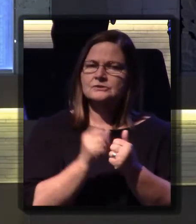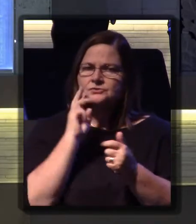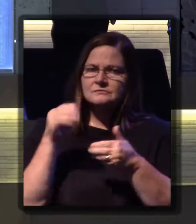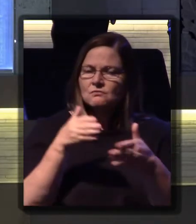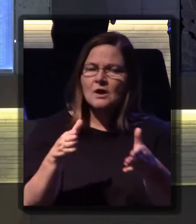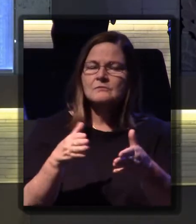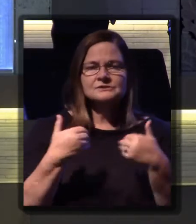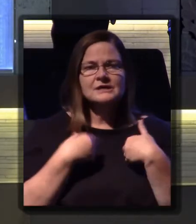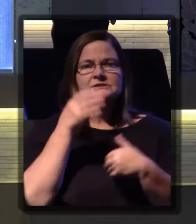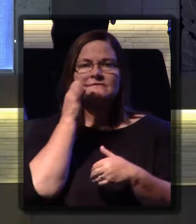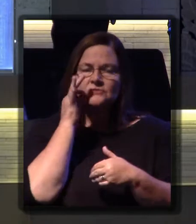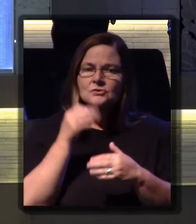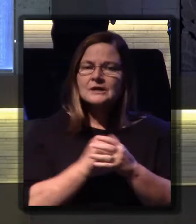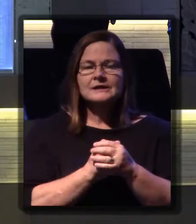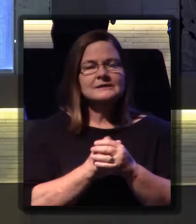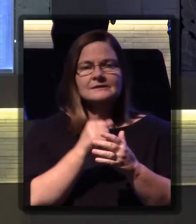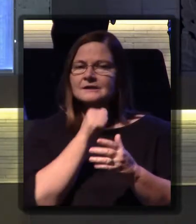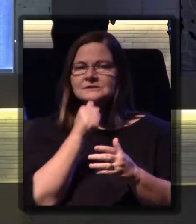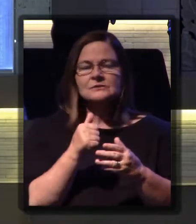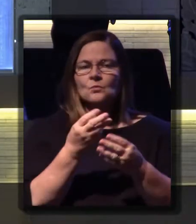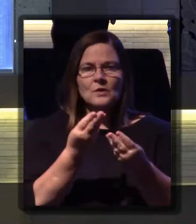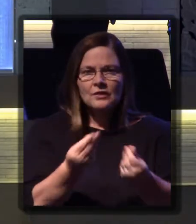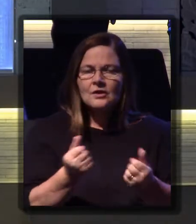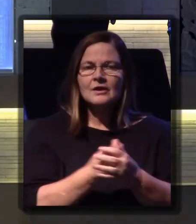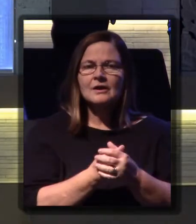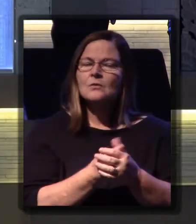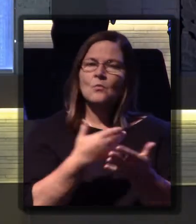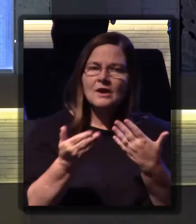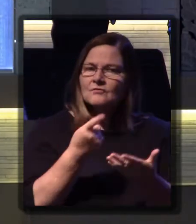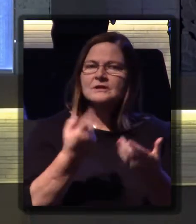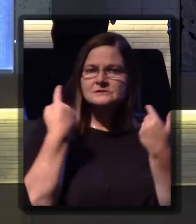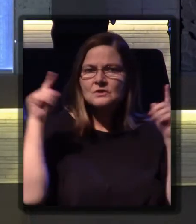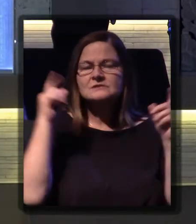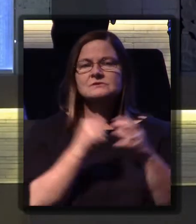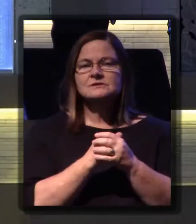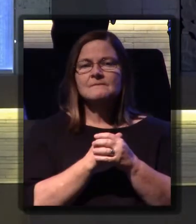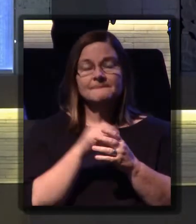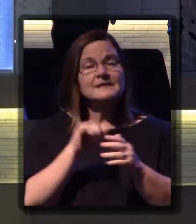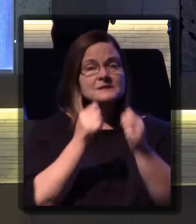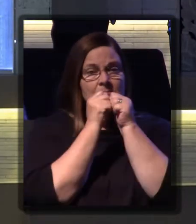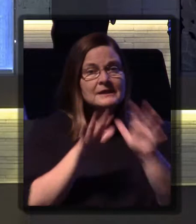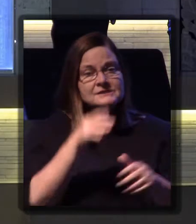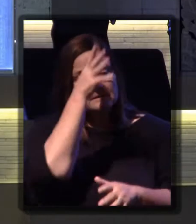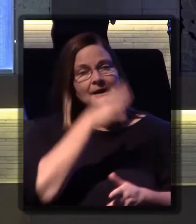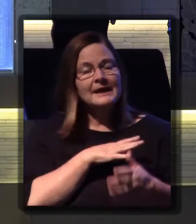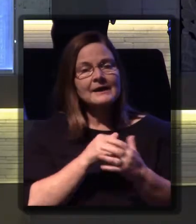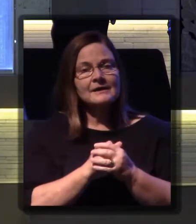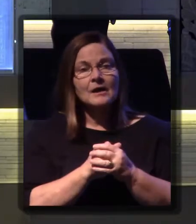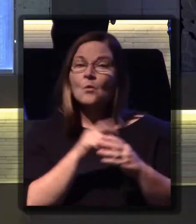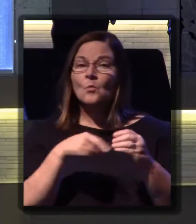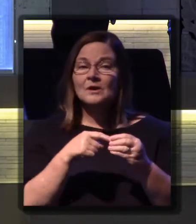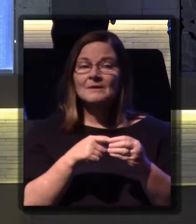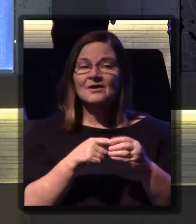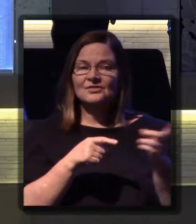as one who's like a tree planted firmly by streams of water, which yields its fruit in its season, and its leaf does not wither, and in whatever he does, he